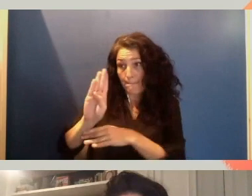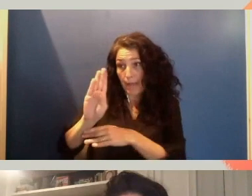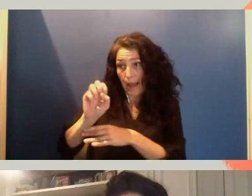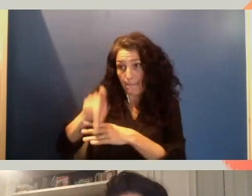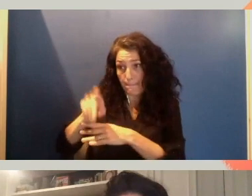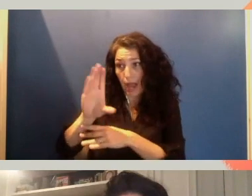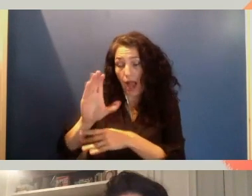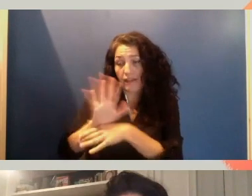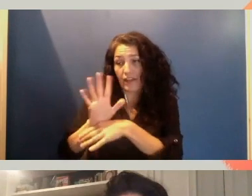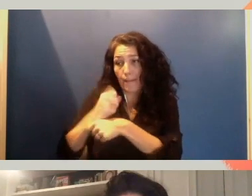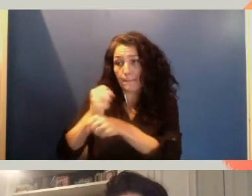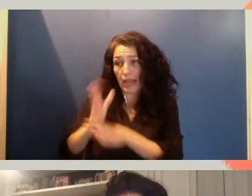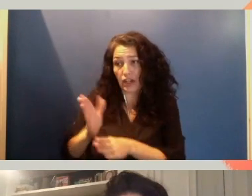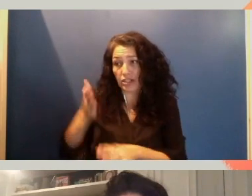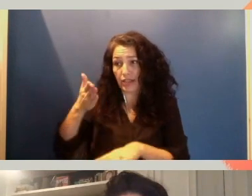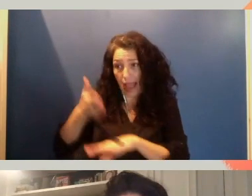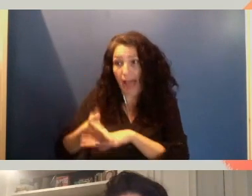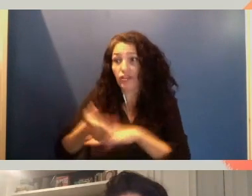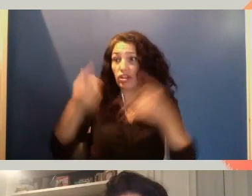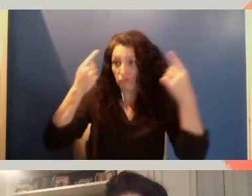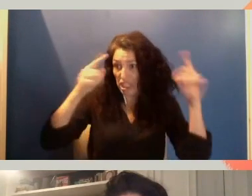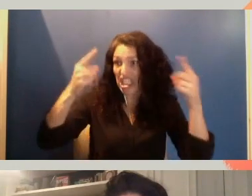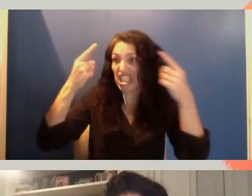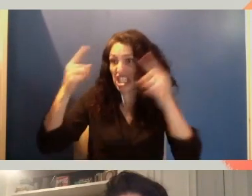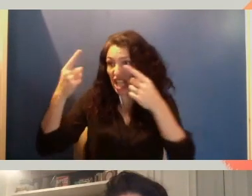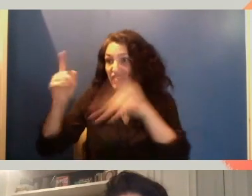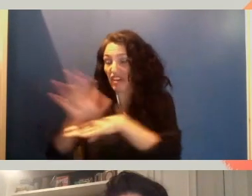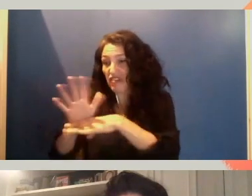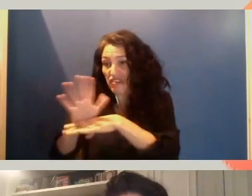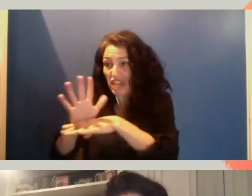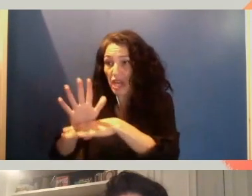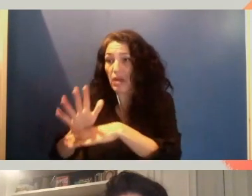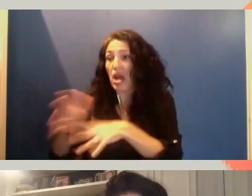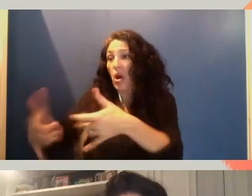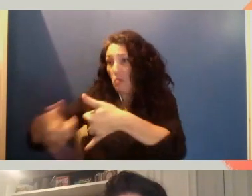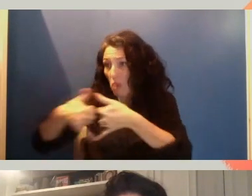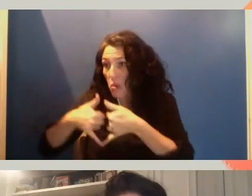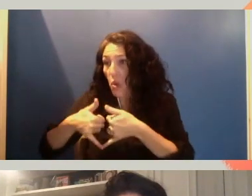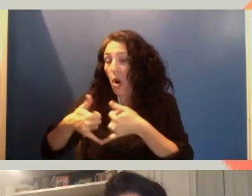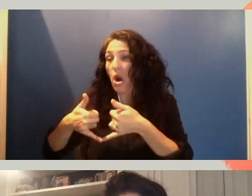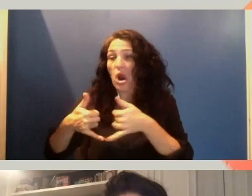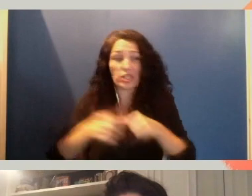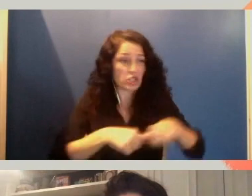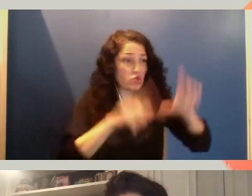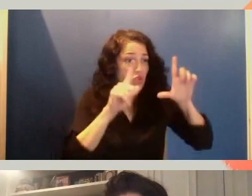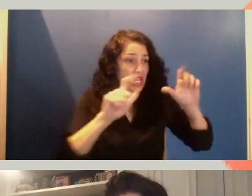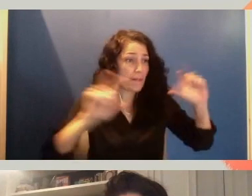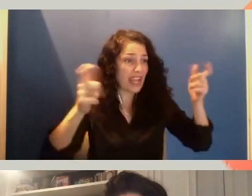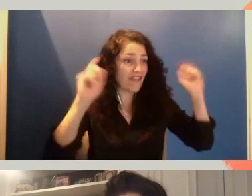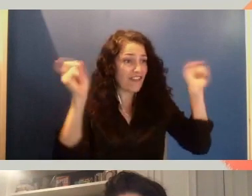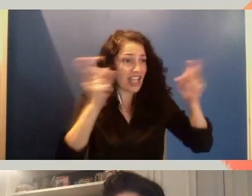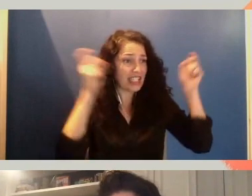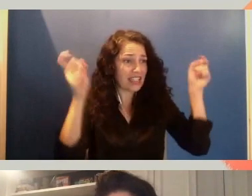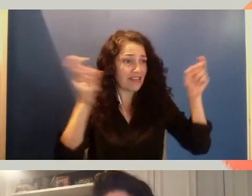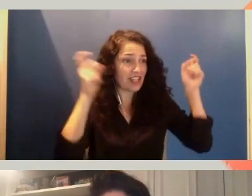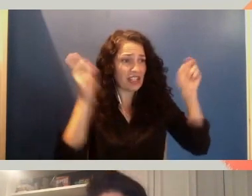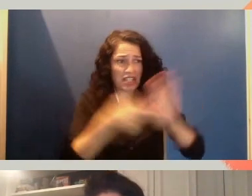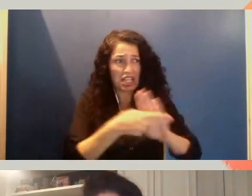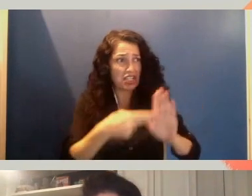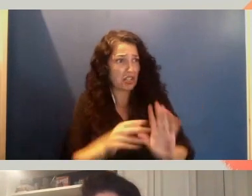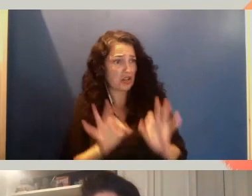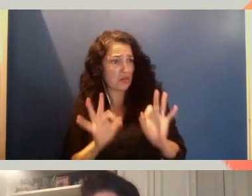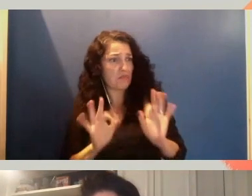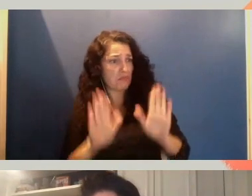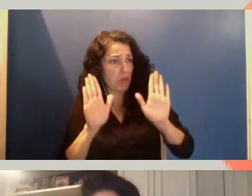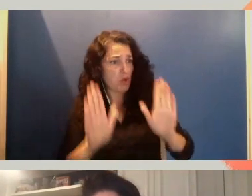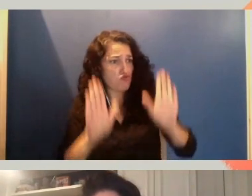have had a successful film that's won awards, that's screened at big festivals and is considered you